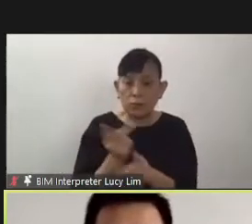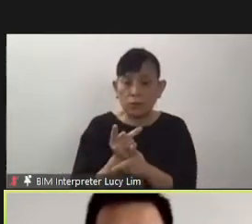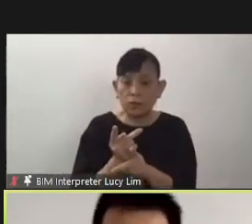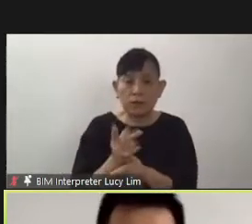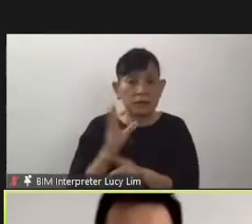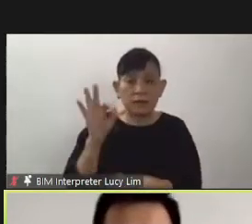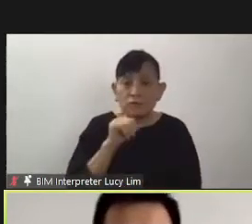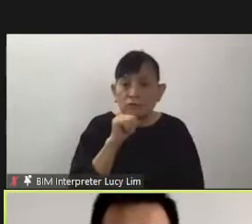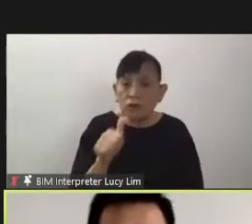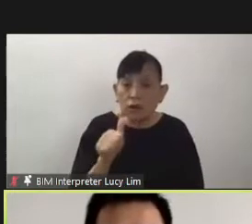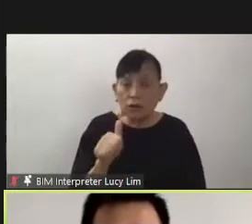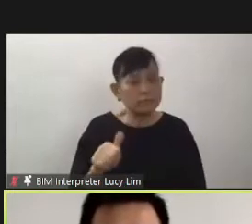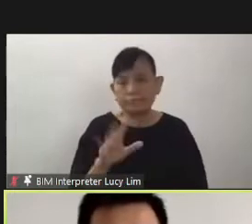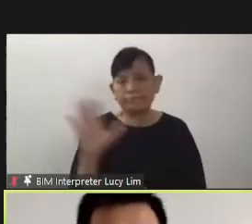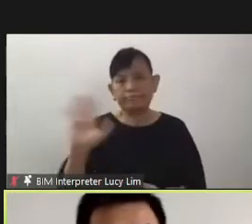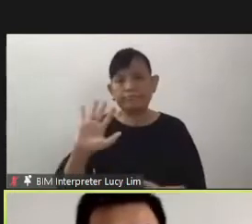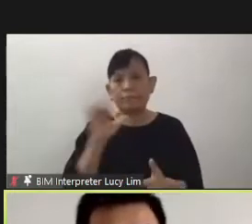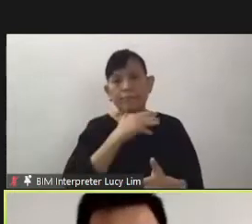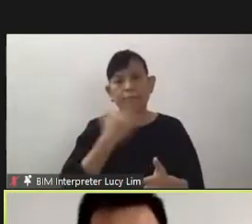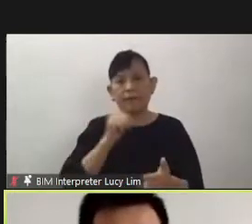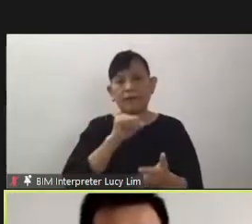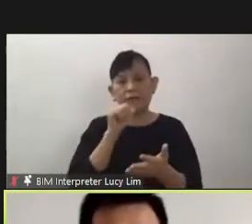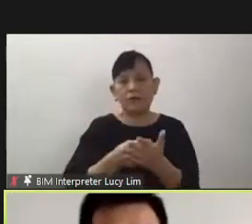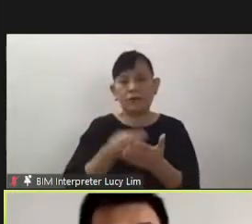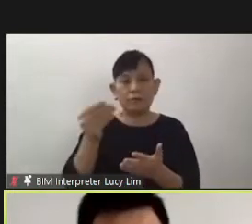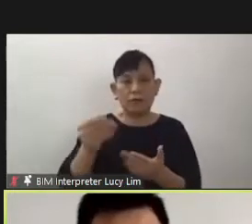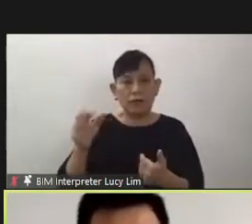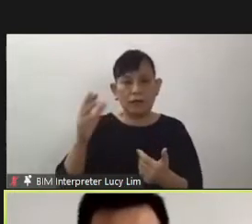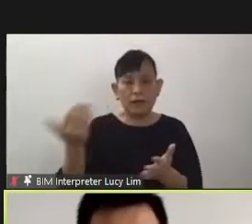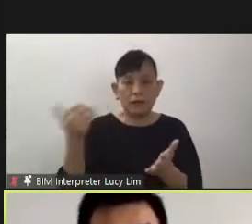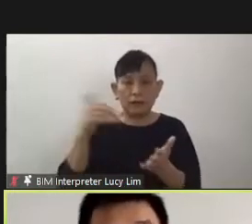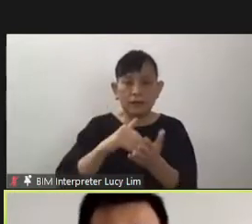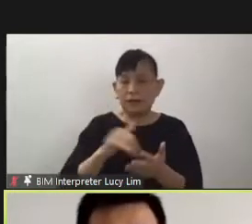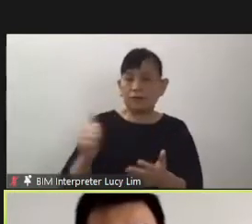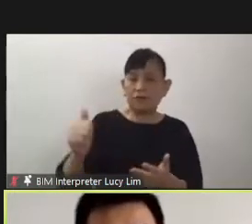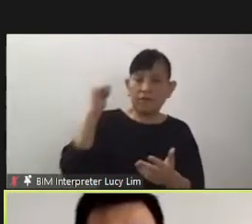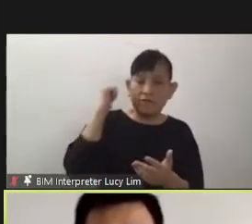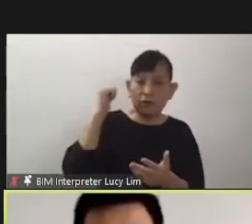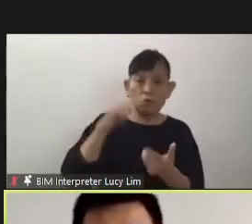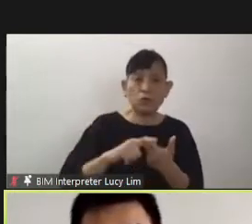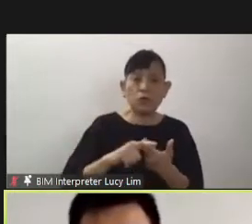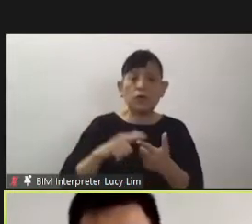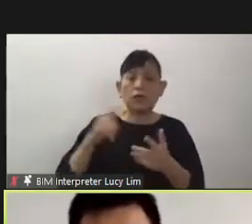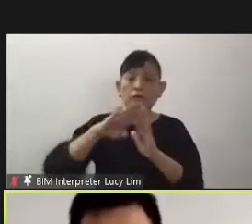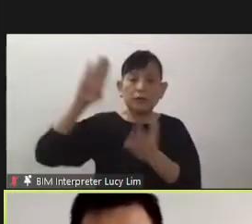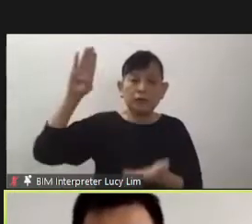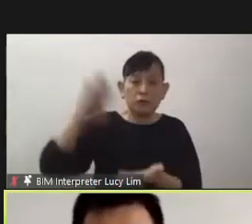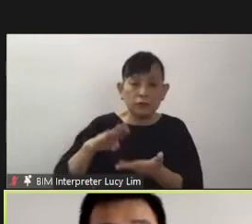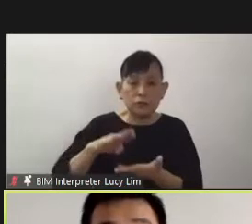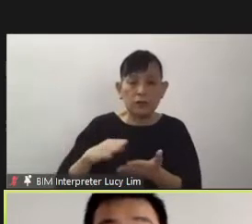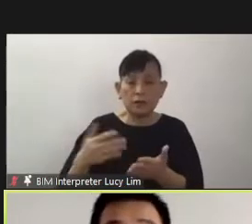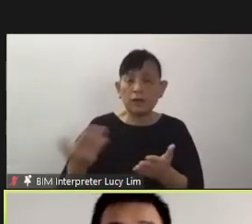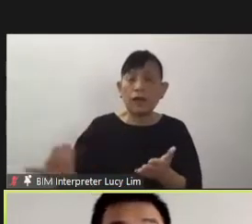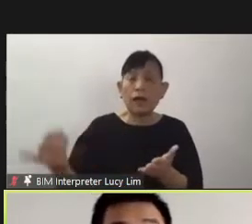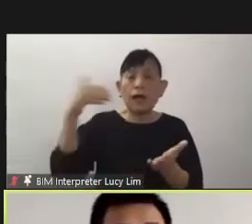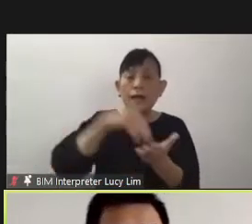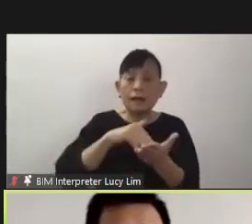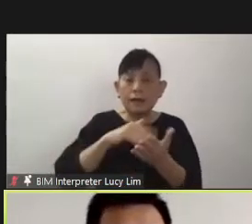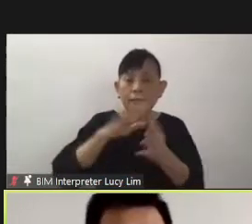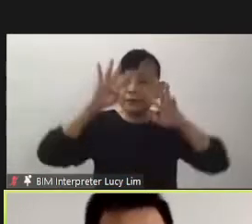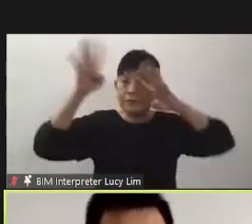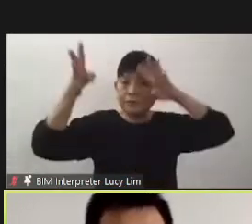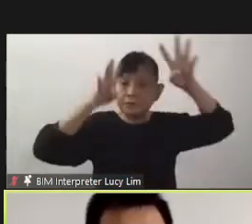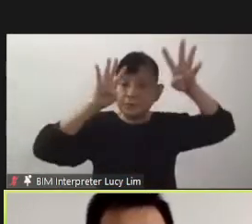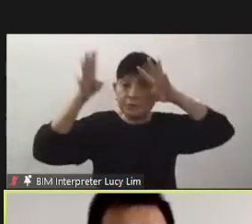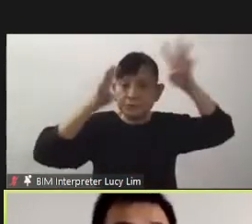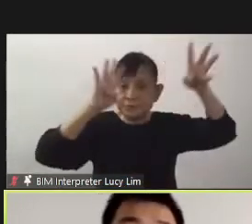do not need it, just don't buy it. Rethink, refuse, reduce, redesign. Redesign is important because redesign the